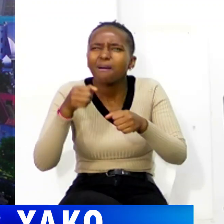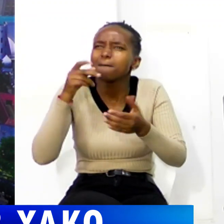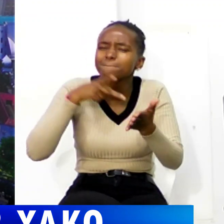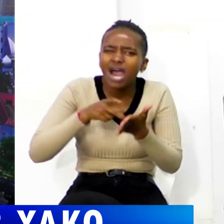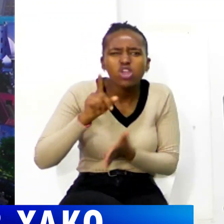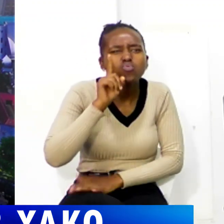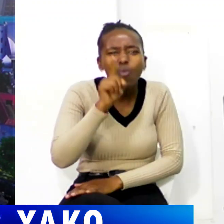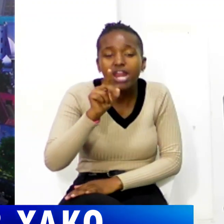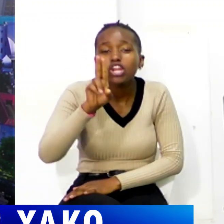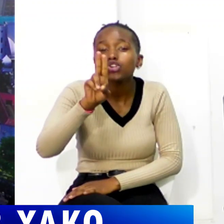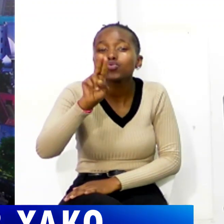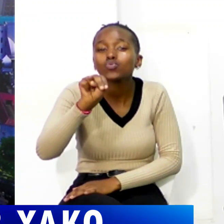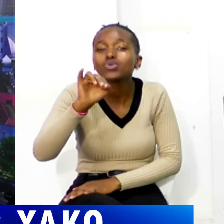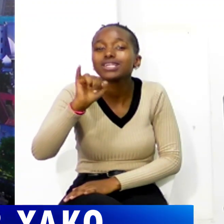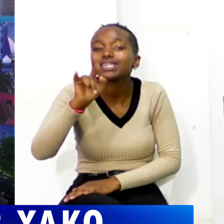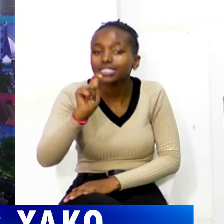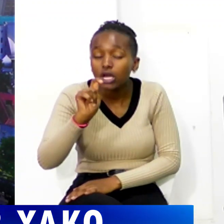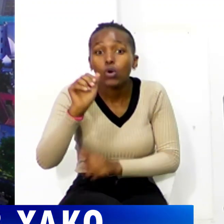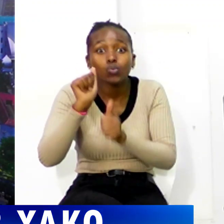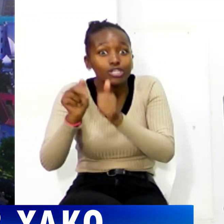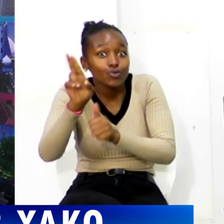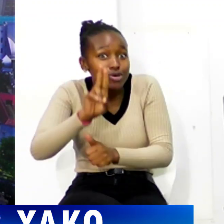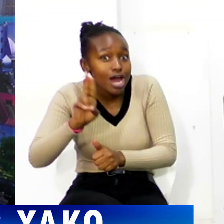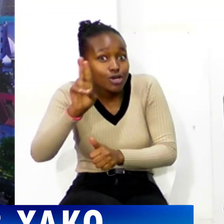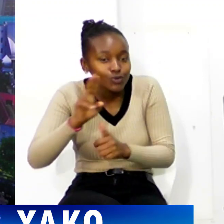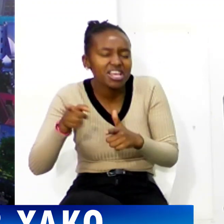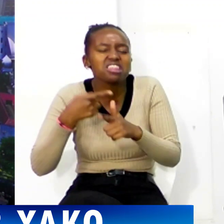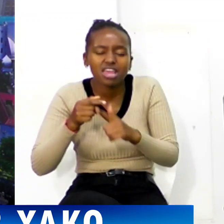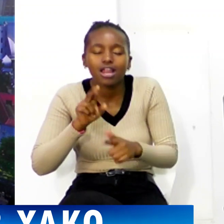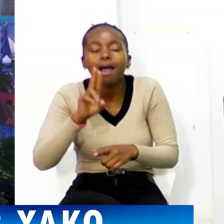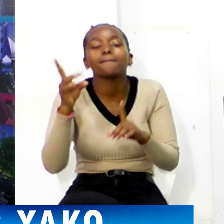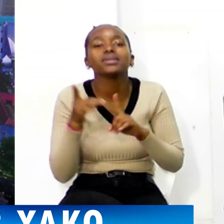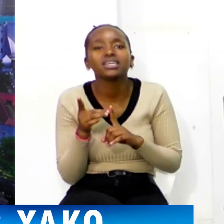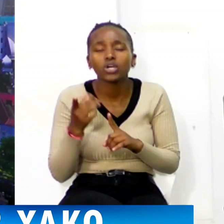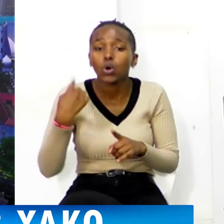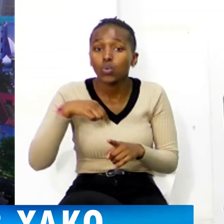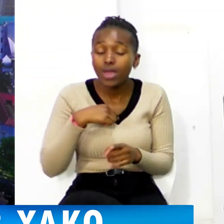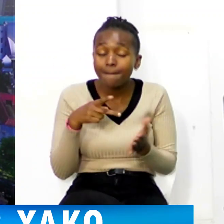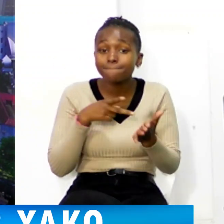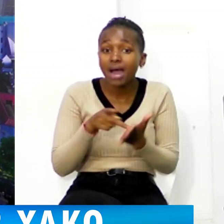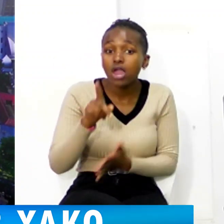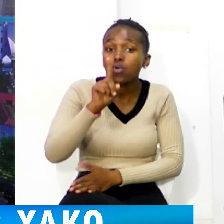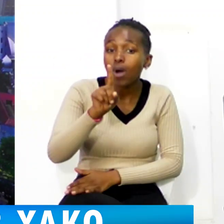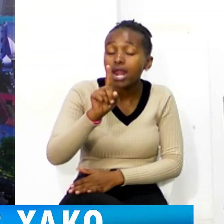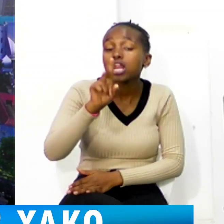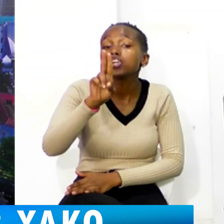to come to you, you just require 25 shillings, buy 1 unit, and then now